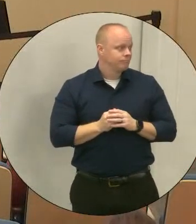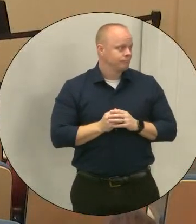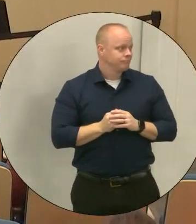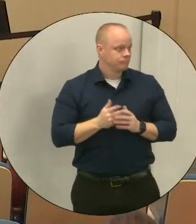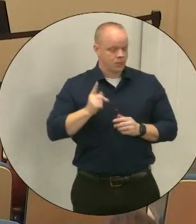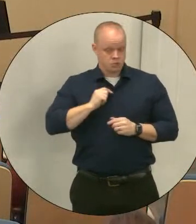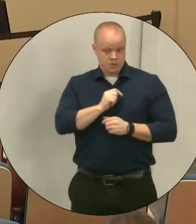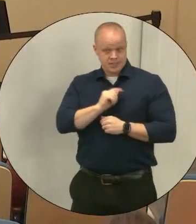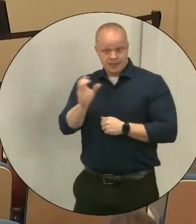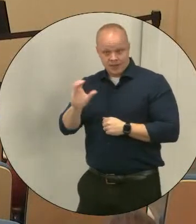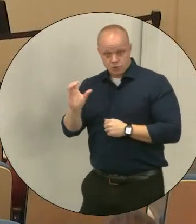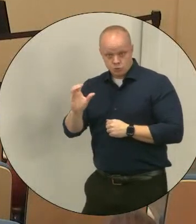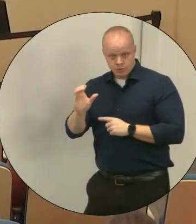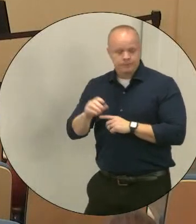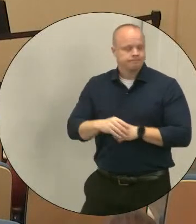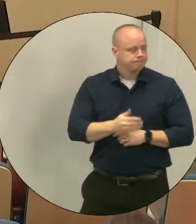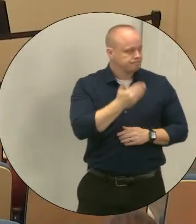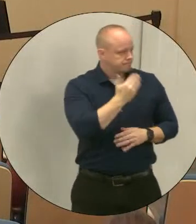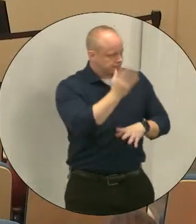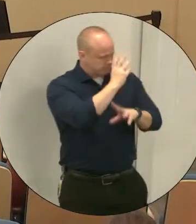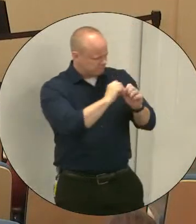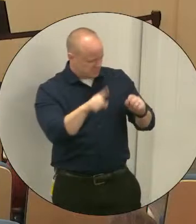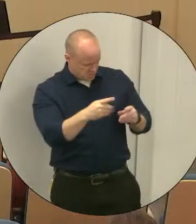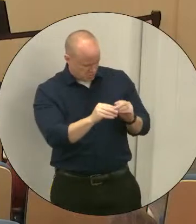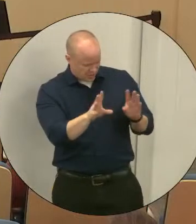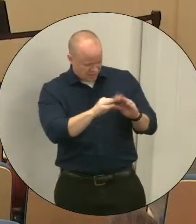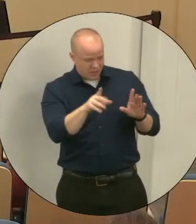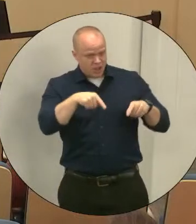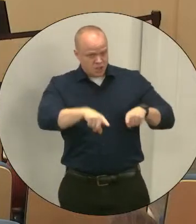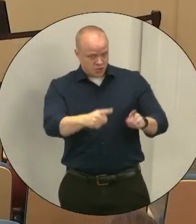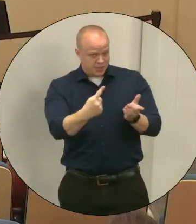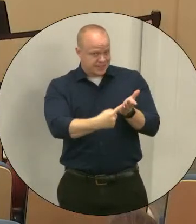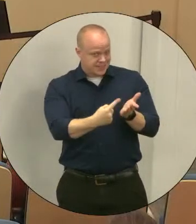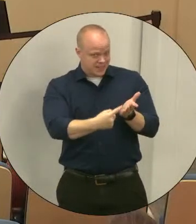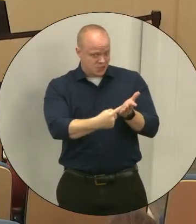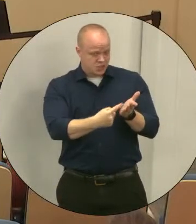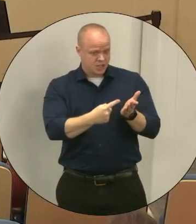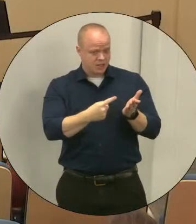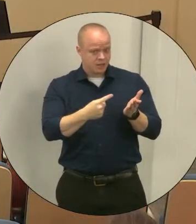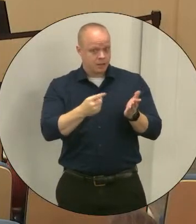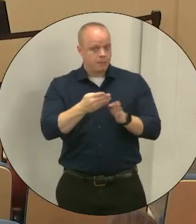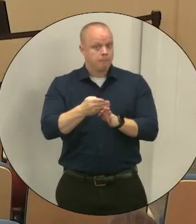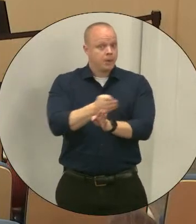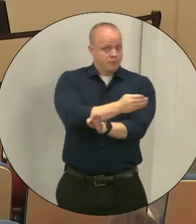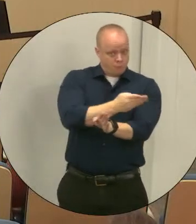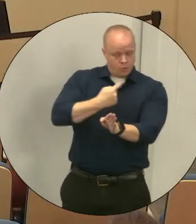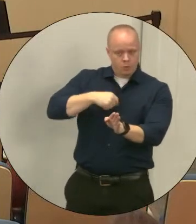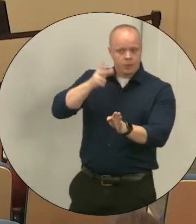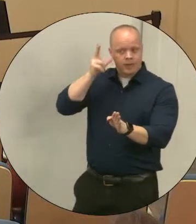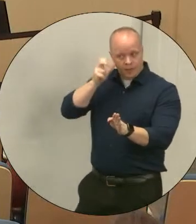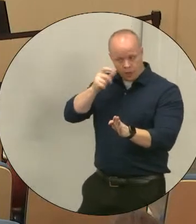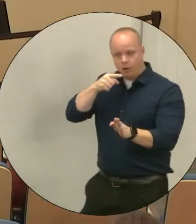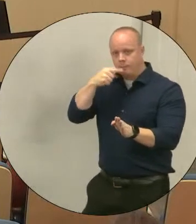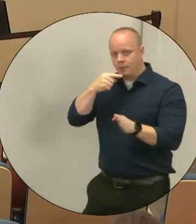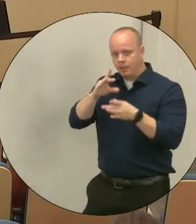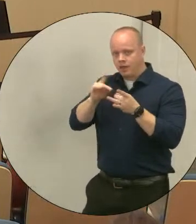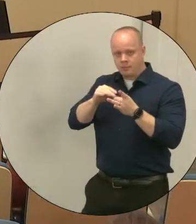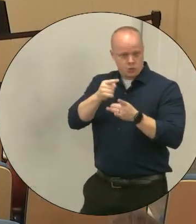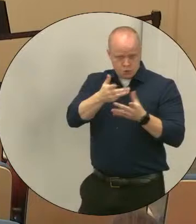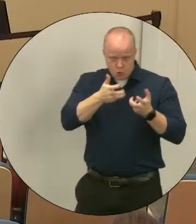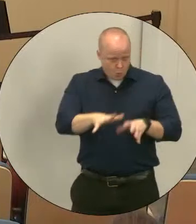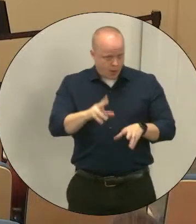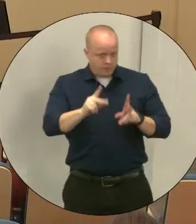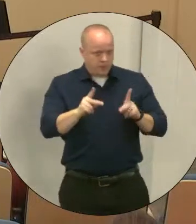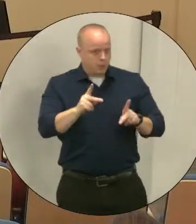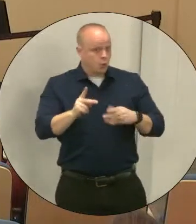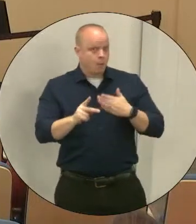Trustee Cavazos. Thank you, Madam President. Just to clarify, during discussion, before we hear public comment, you do not want anyone making